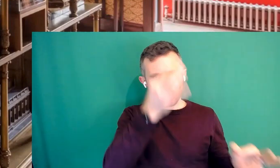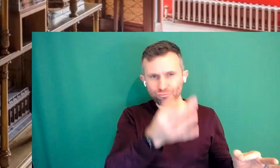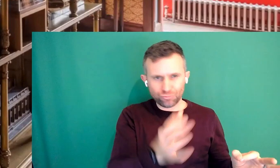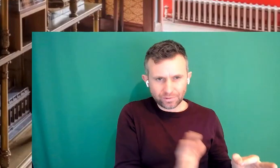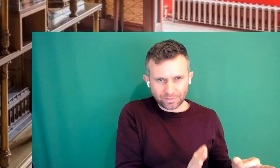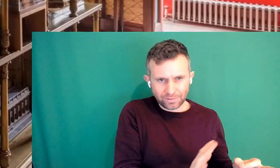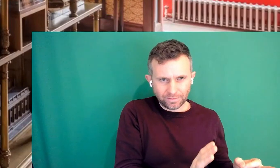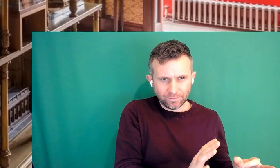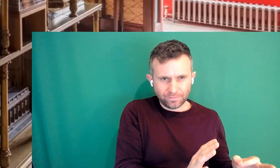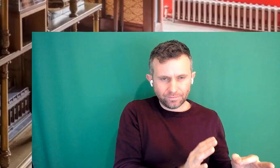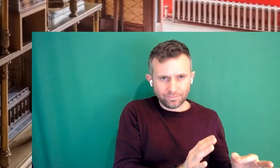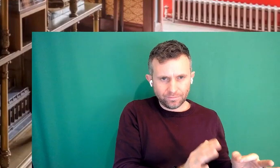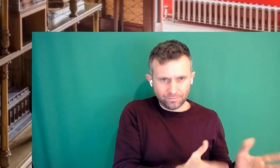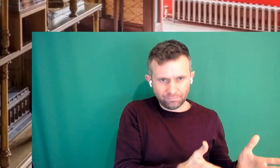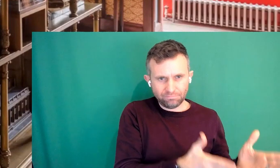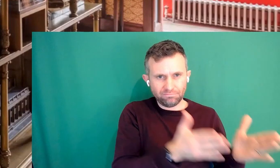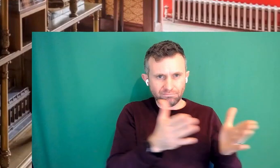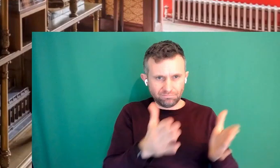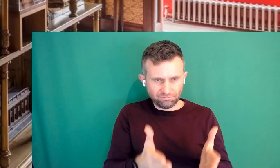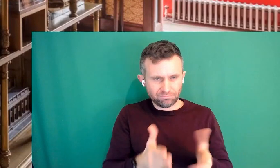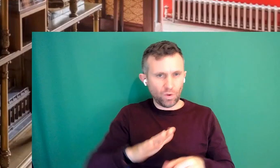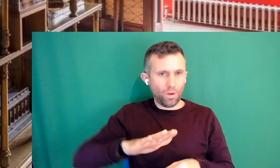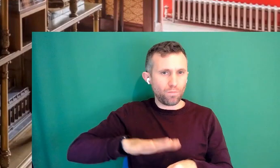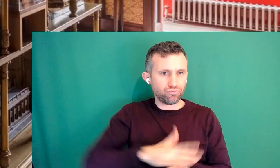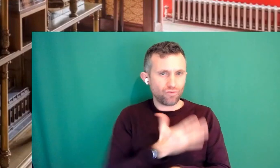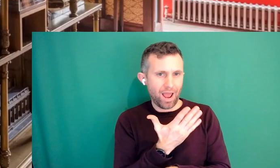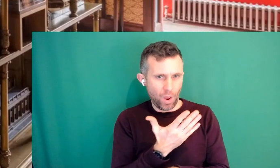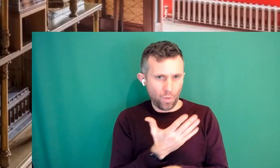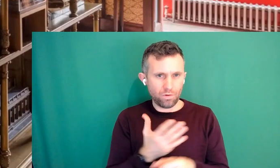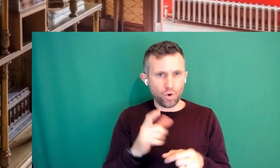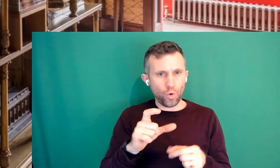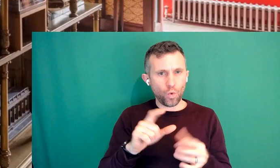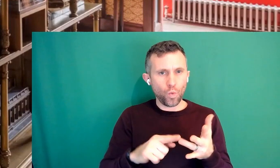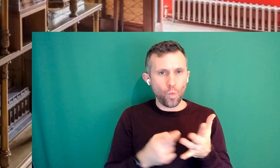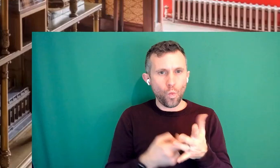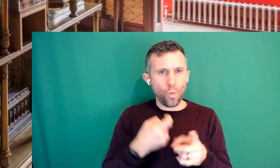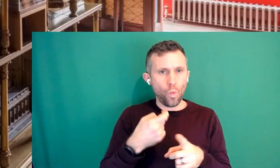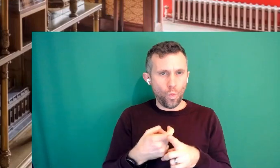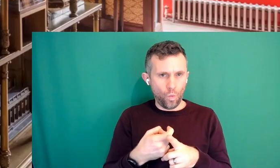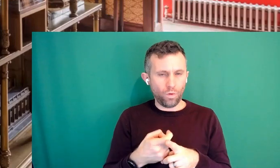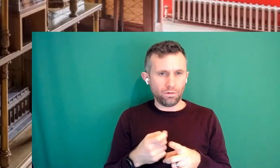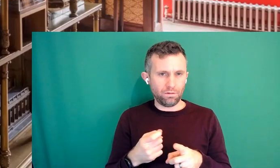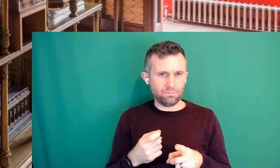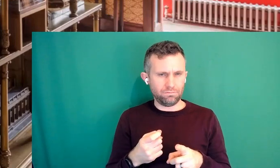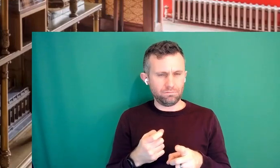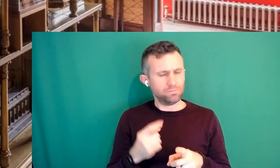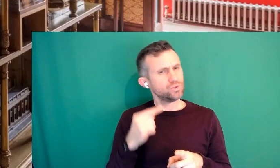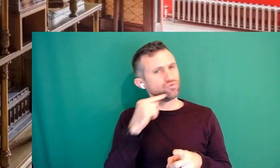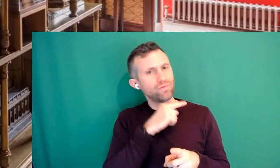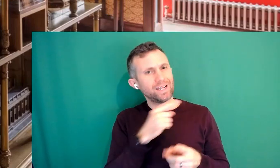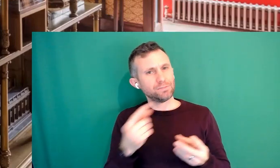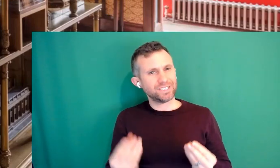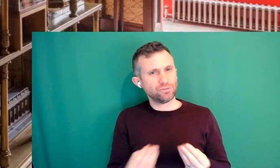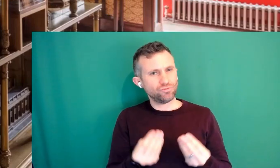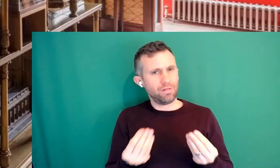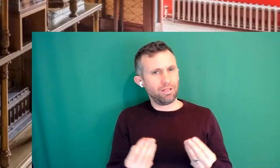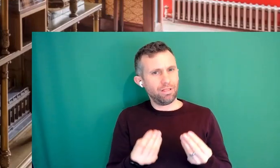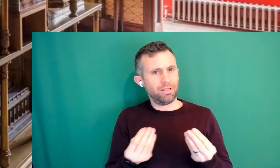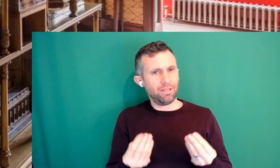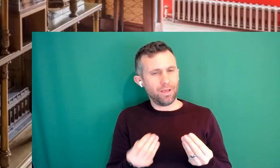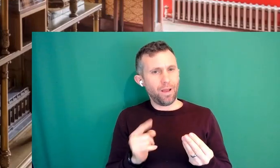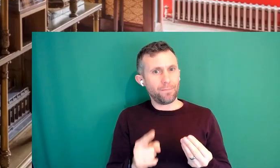The largest model in the centre of the stand is a model of the ruins of Pompeii, as they